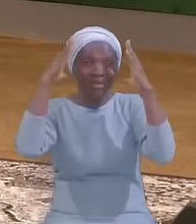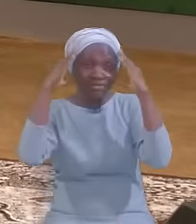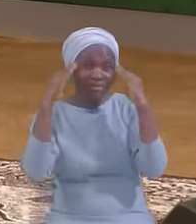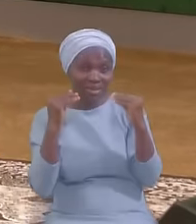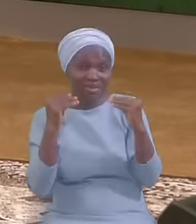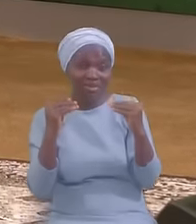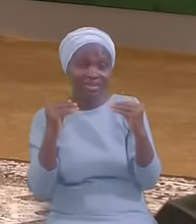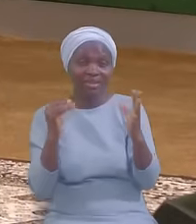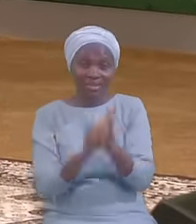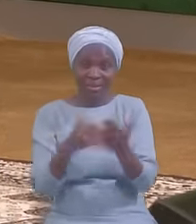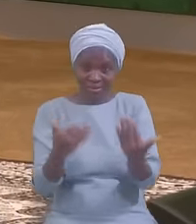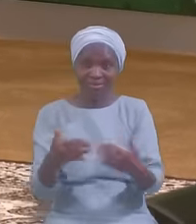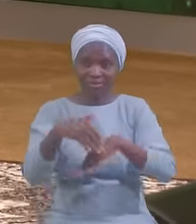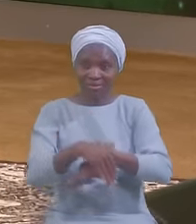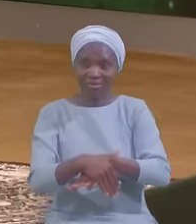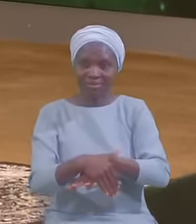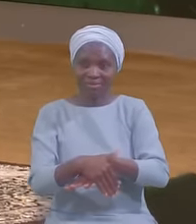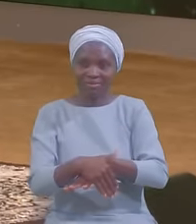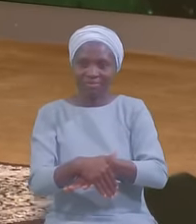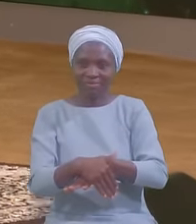that tonight, nothing,